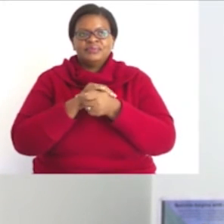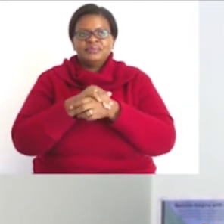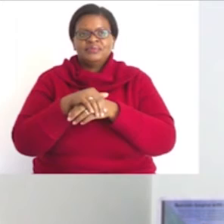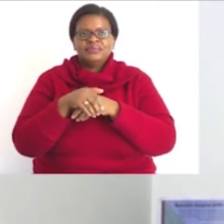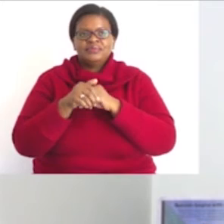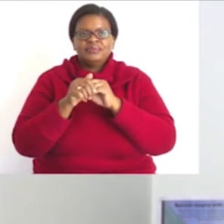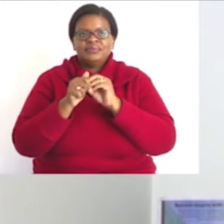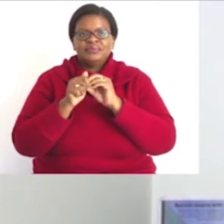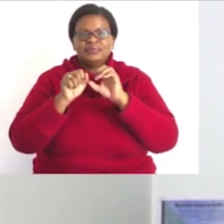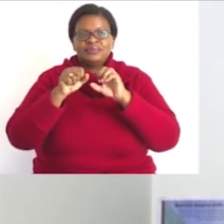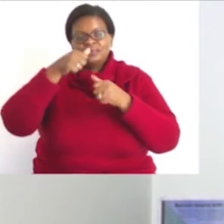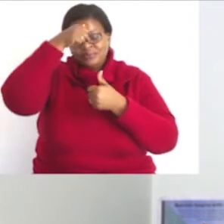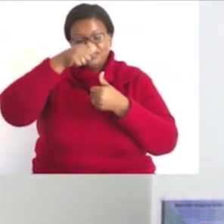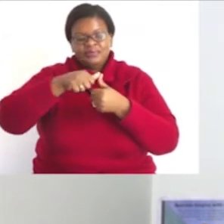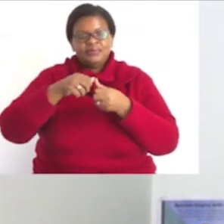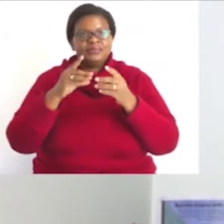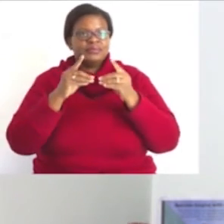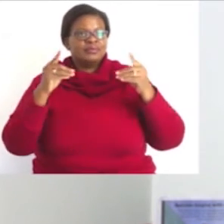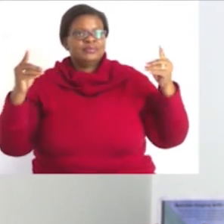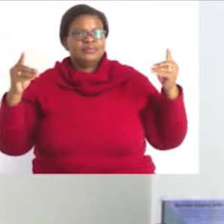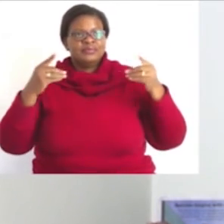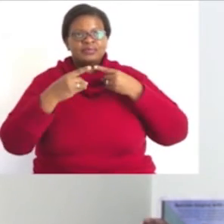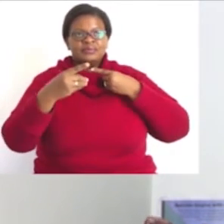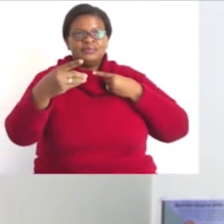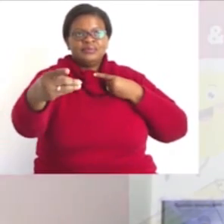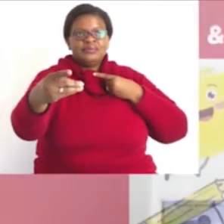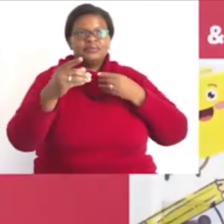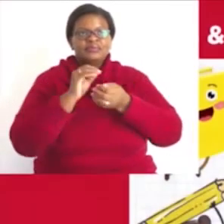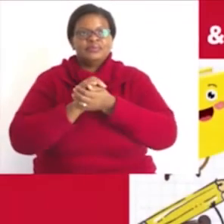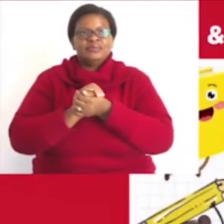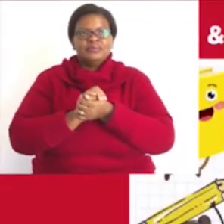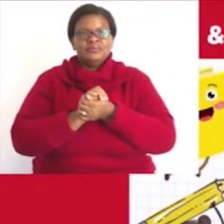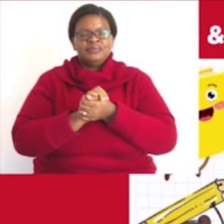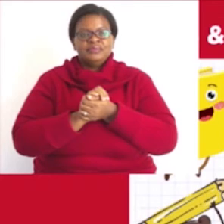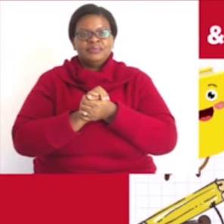And remember to keep our social distance.